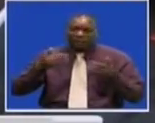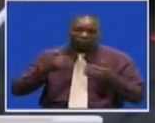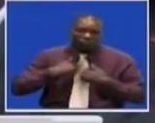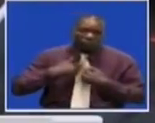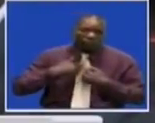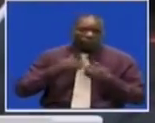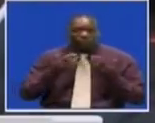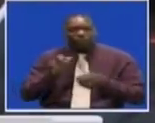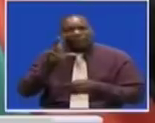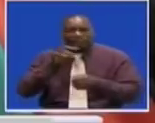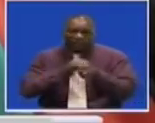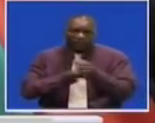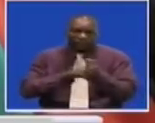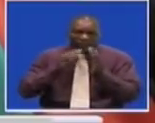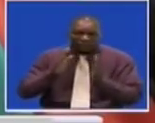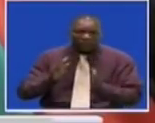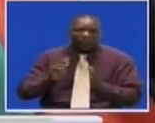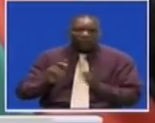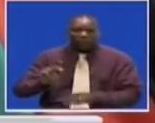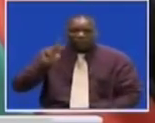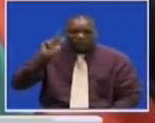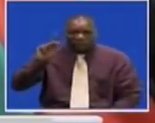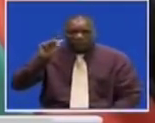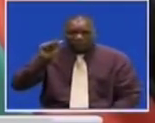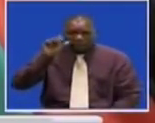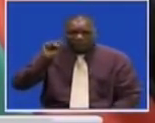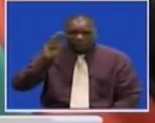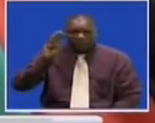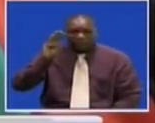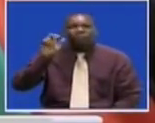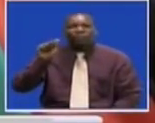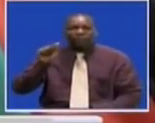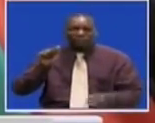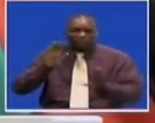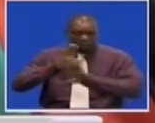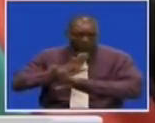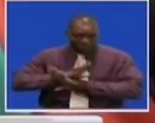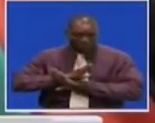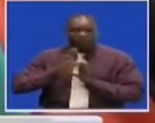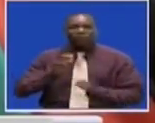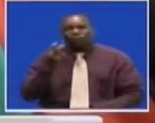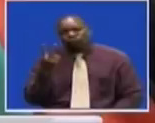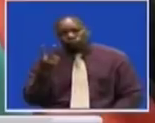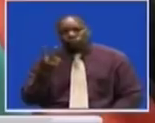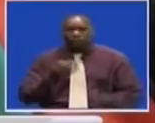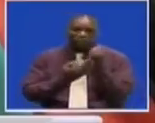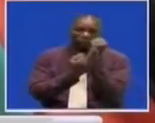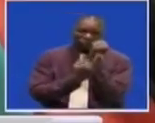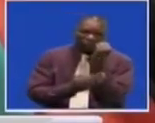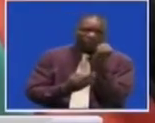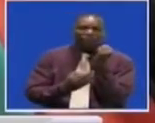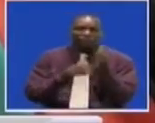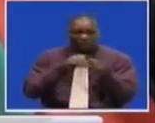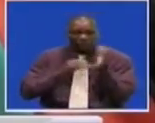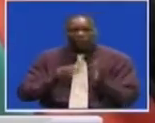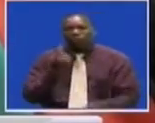about three investors on Kasaba Bay. There were two Zambian investors and one foreign investor. And they're